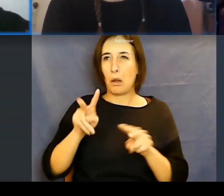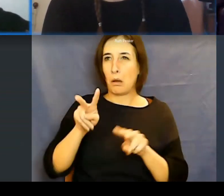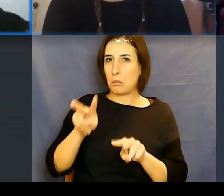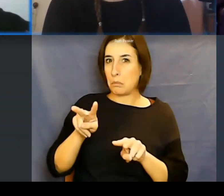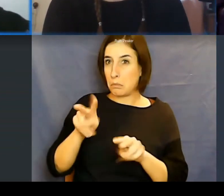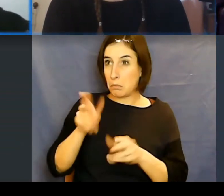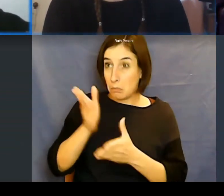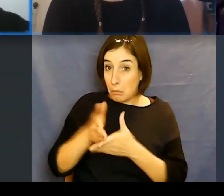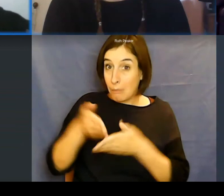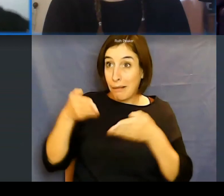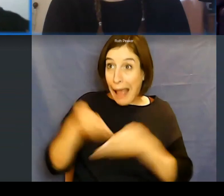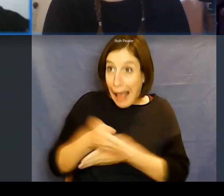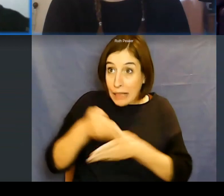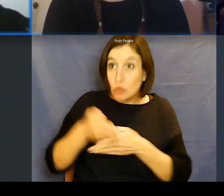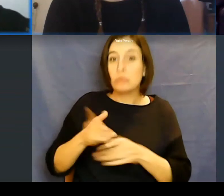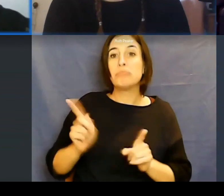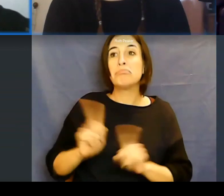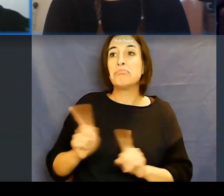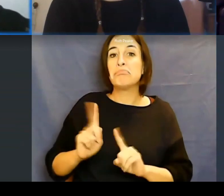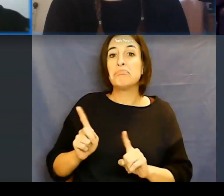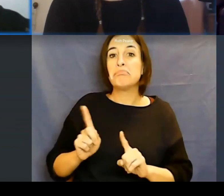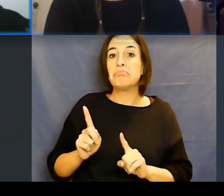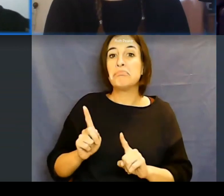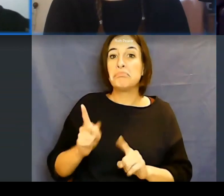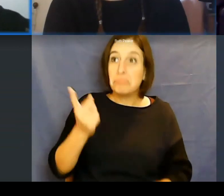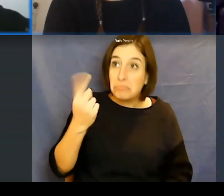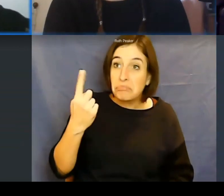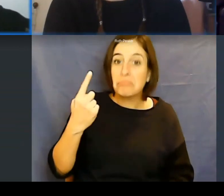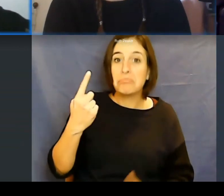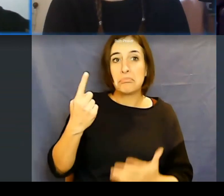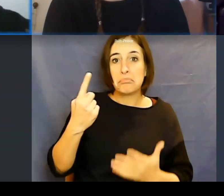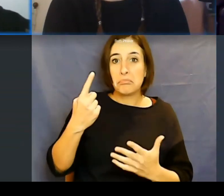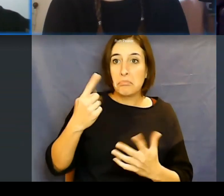targets, positive action around this. Otherwise, you know,